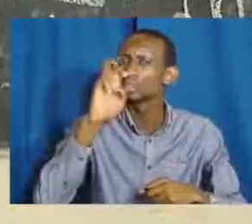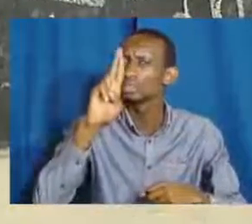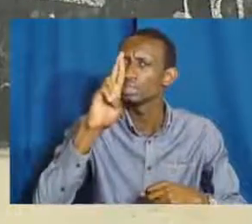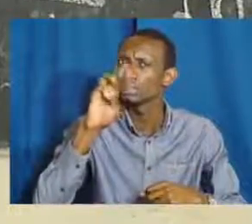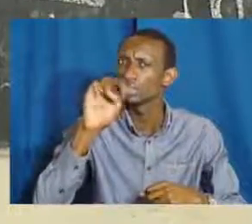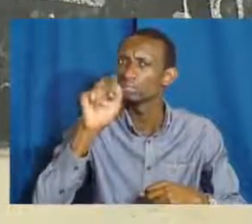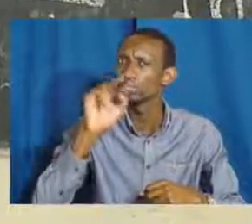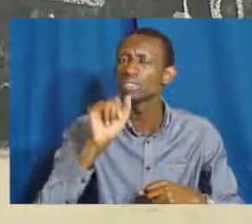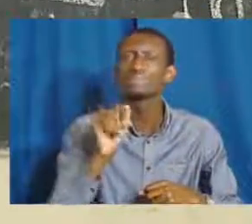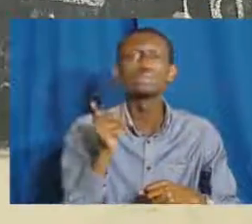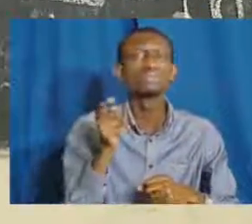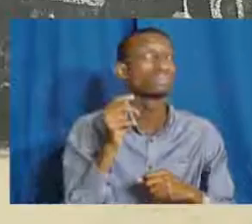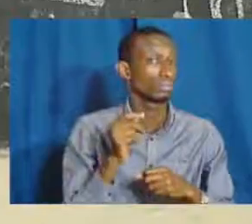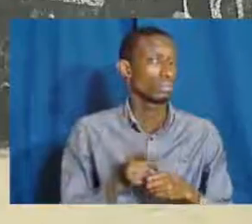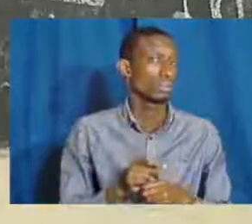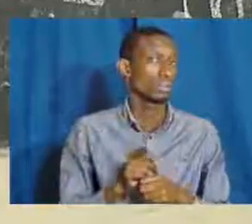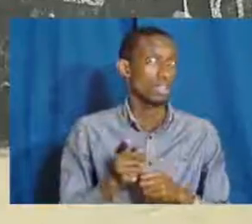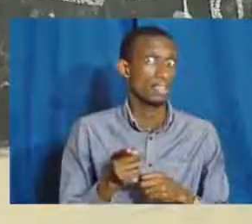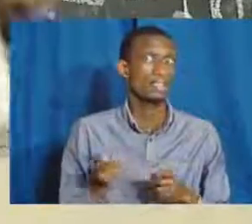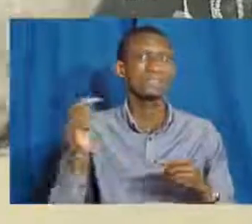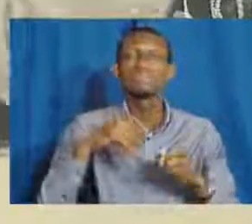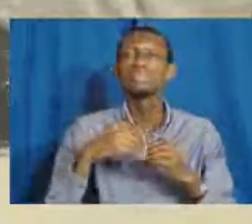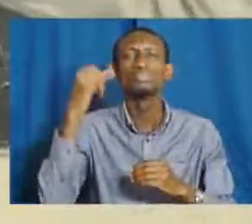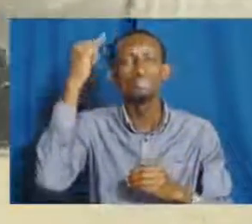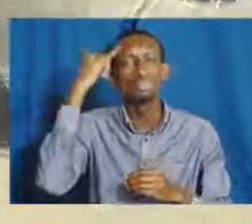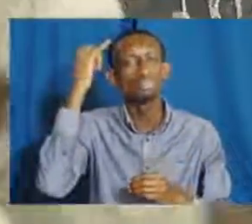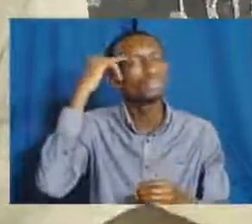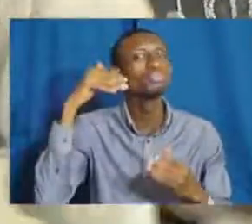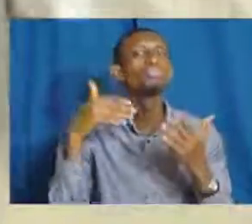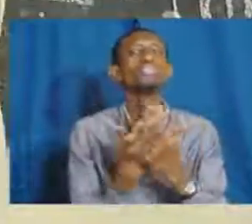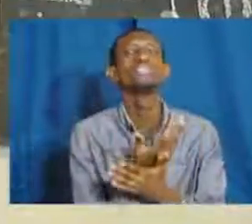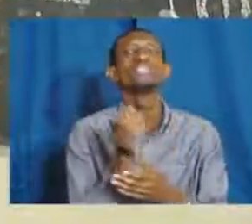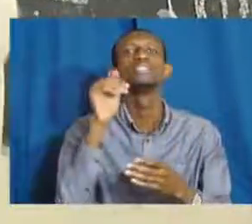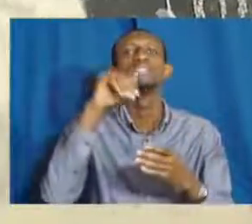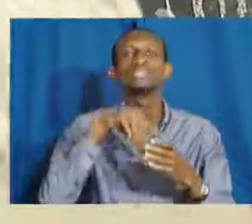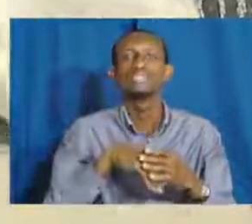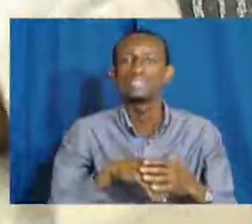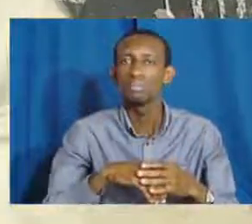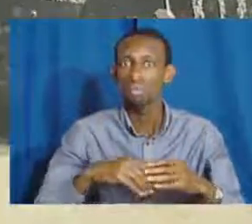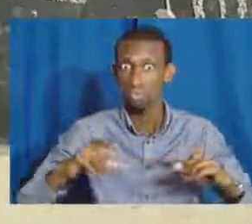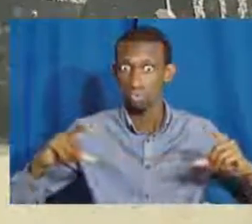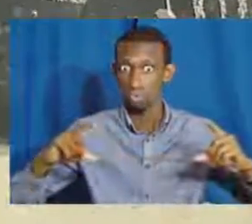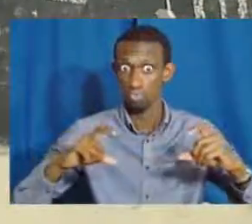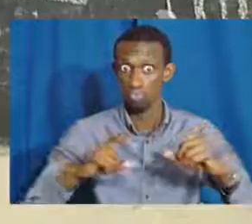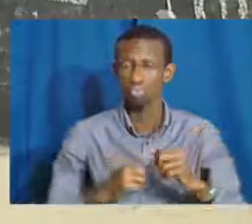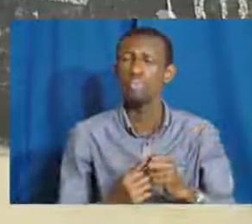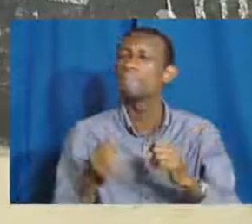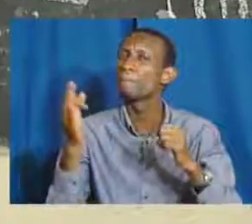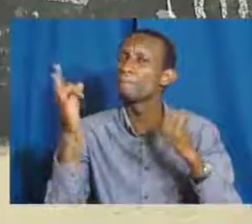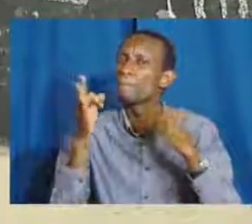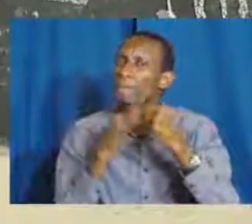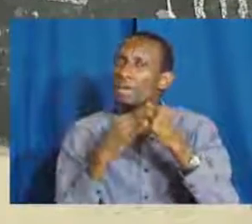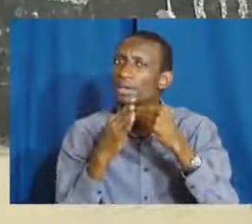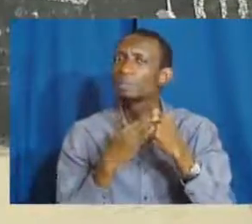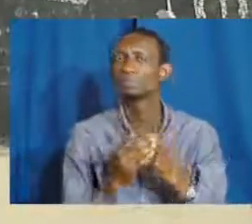another arrangement where we had 8 elements. If you remember, I talked about, I asked